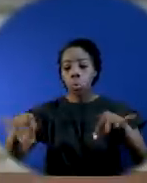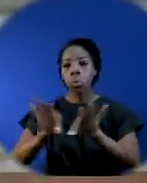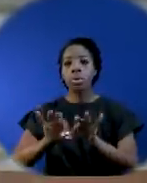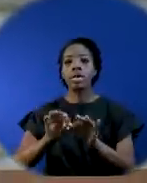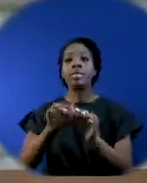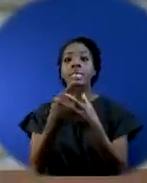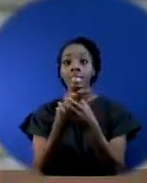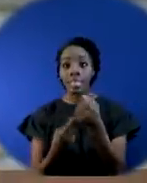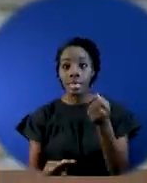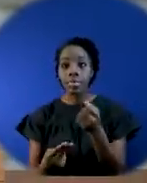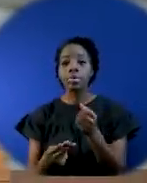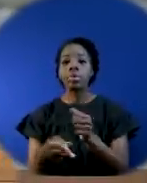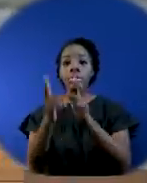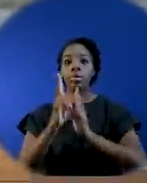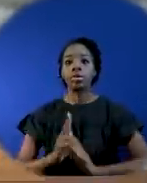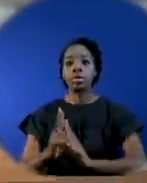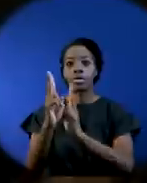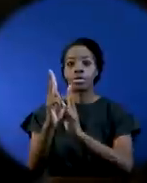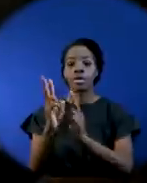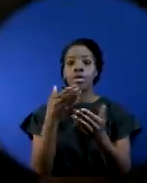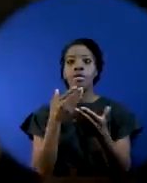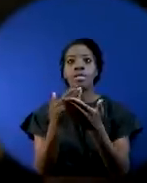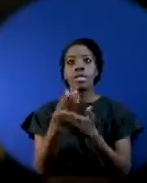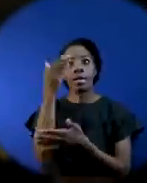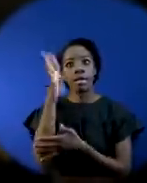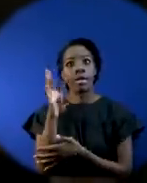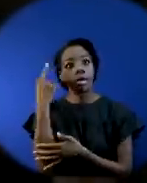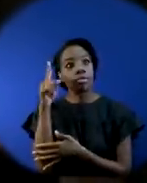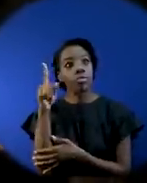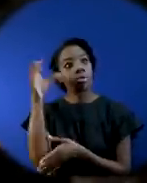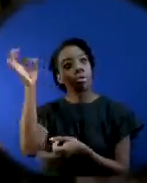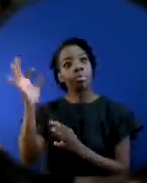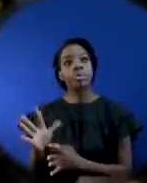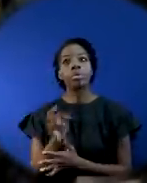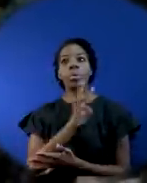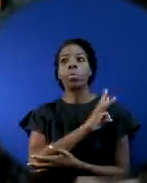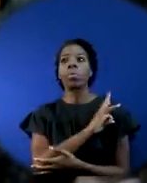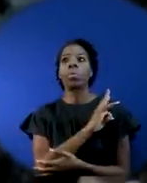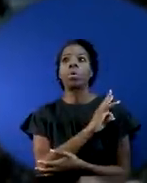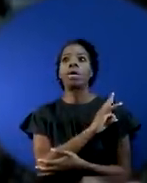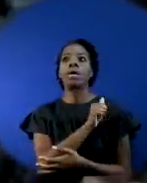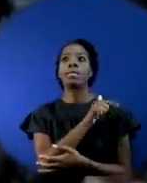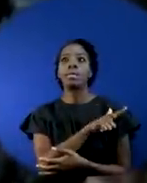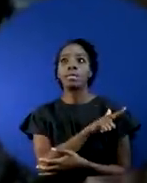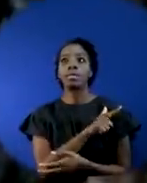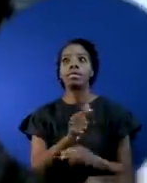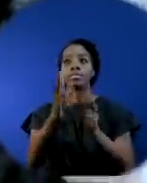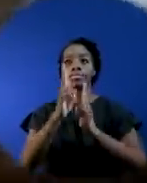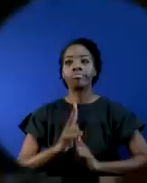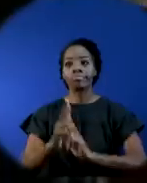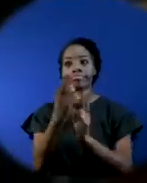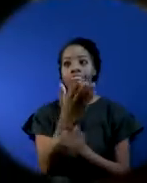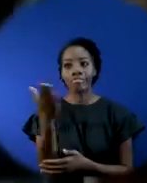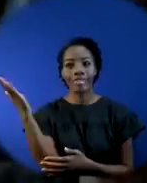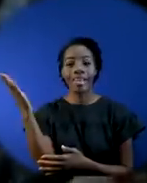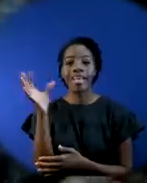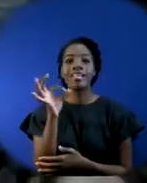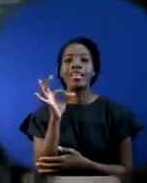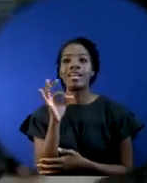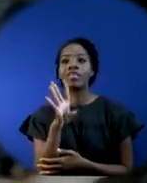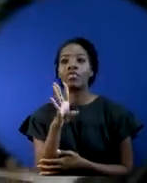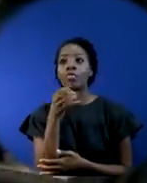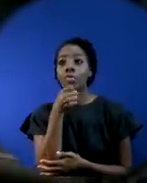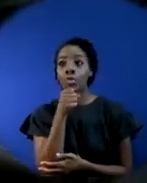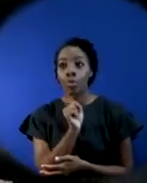father today? Thank God for Pastor William Alexander Lawson. We honor you, sir. 94 years old. He